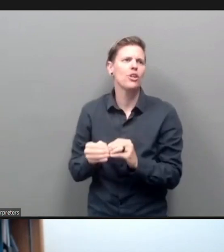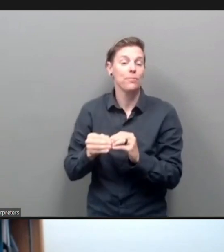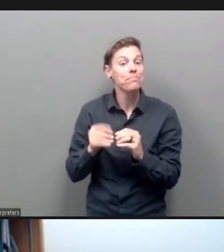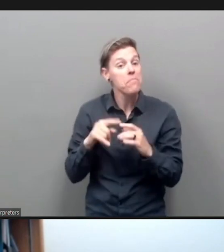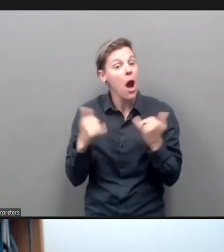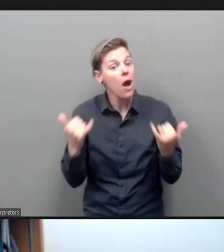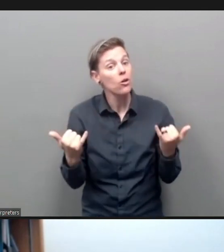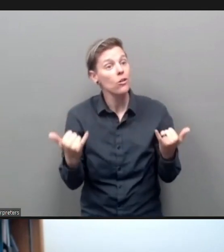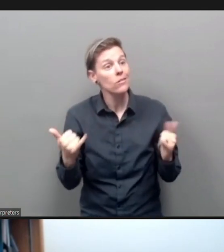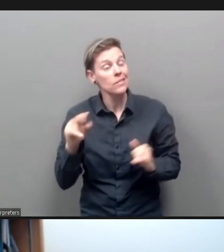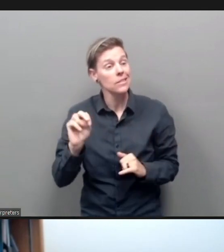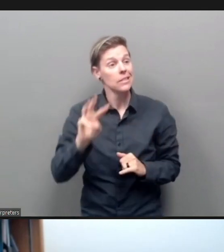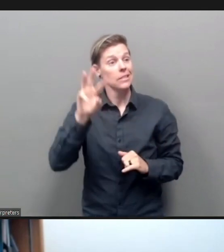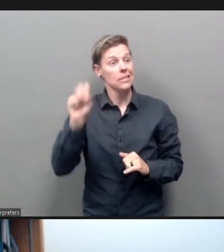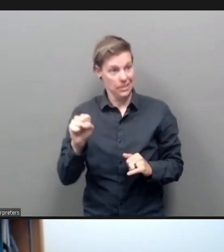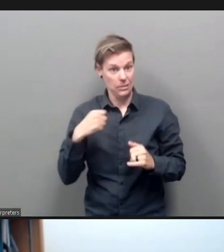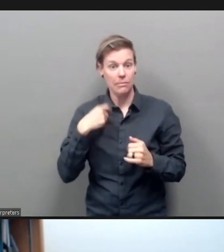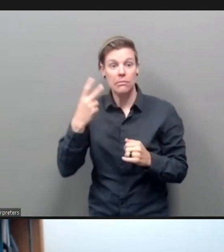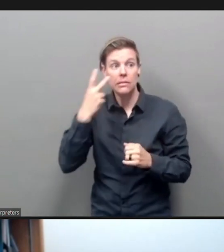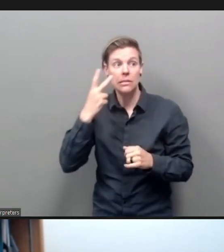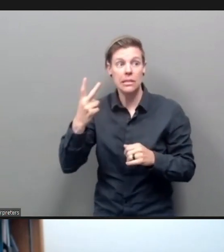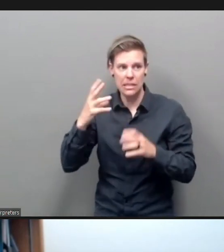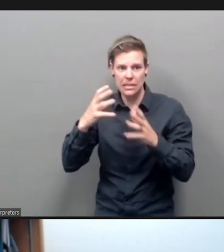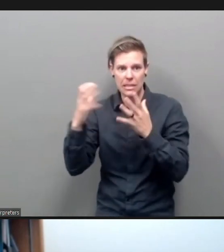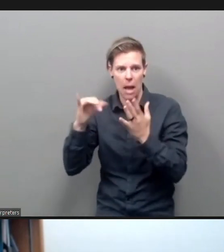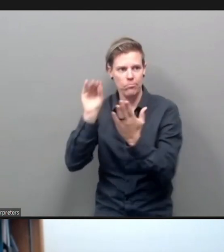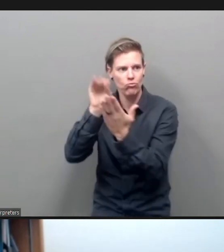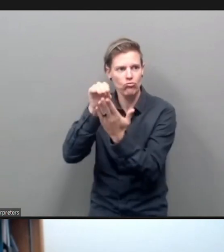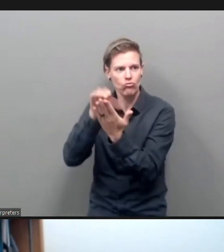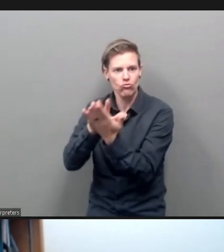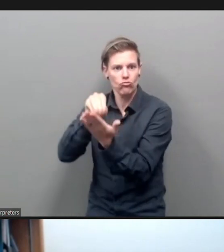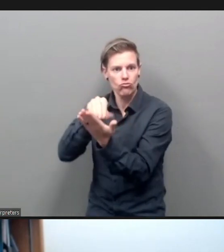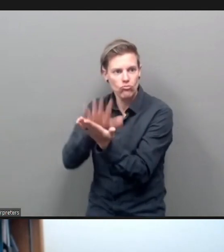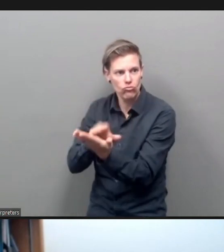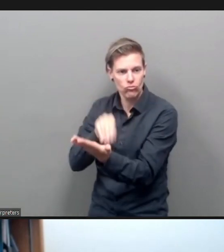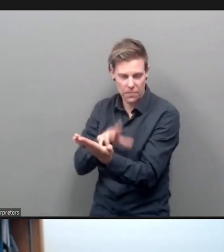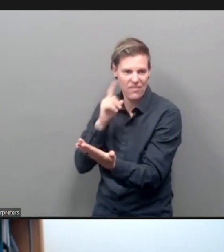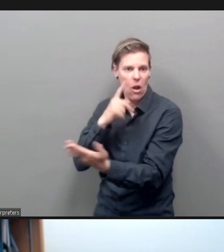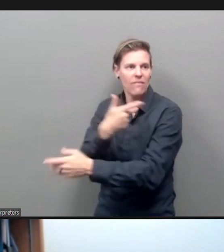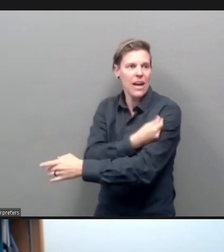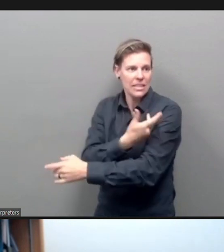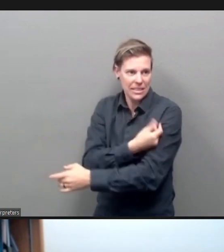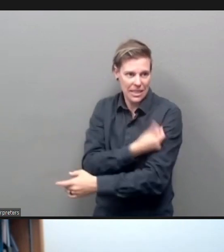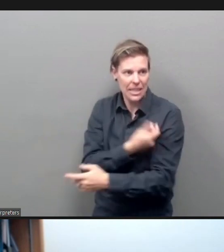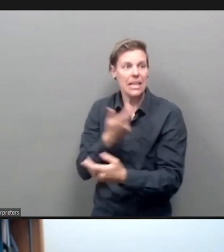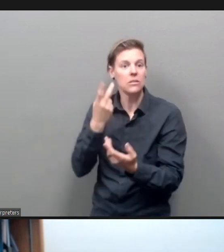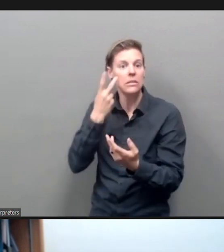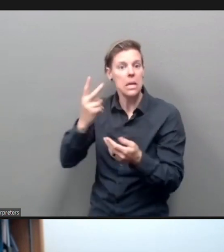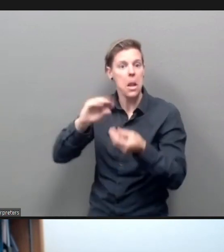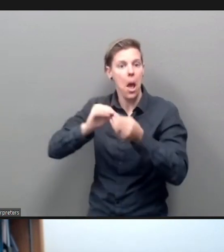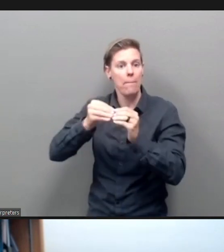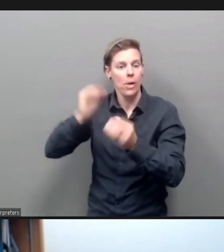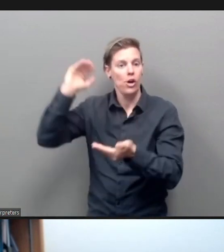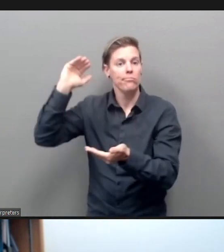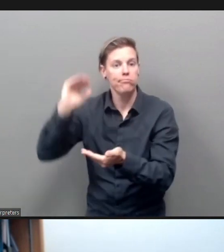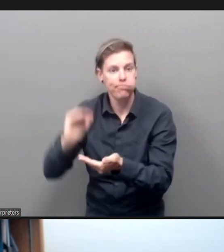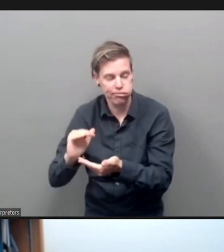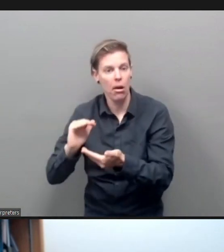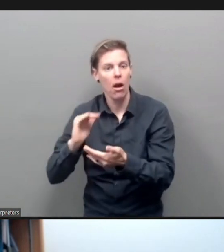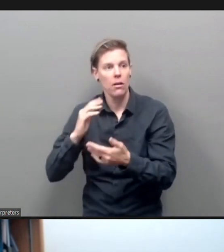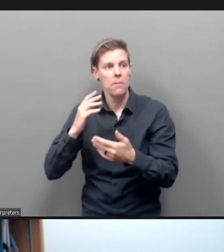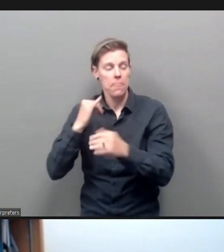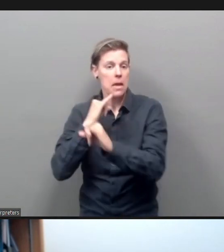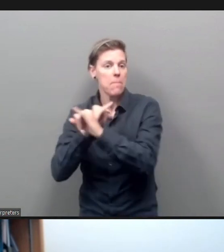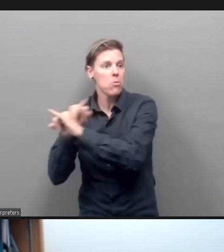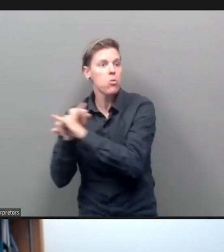this overwhelming amount of data now for all the vaccines about waning immunity, the really good news is we're gonna have a ton of data